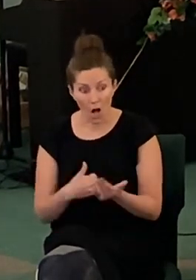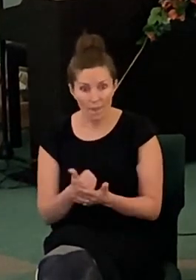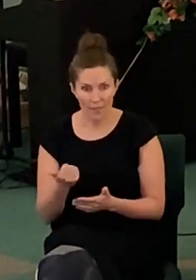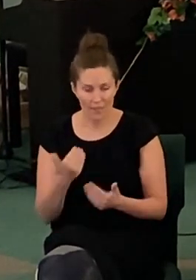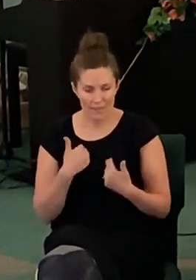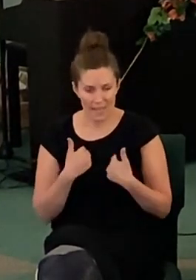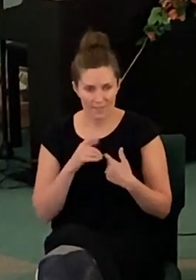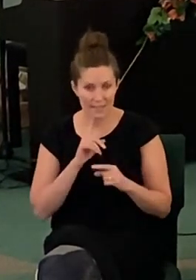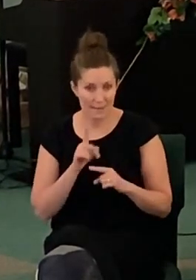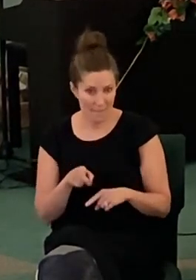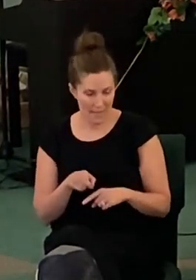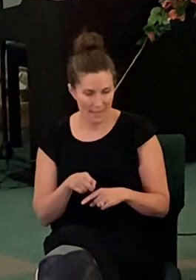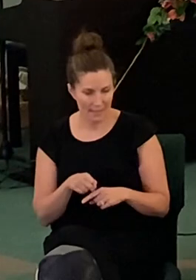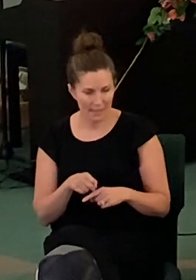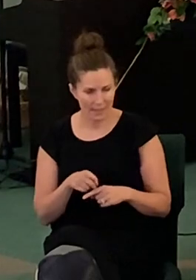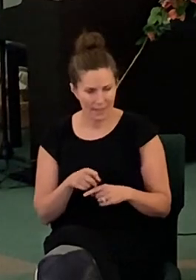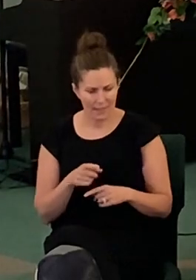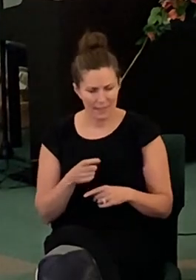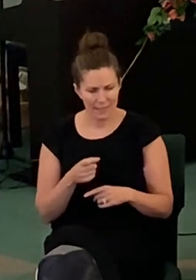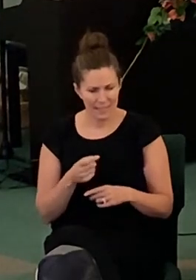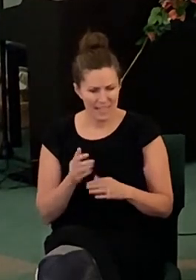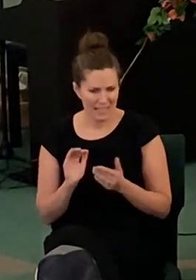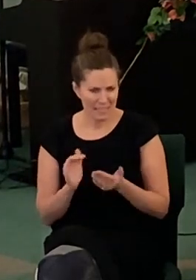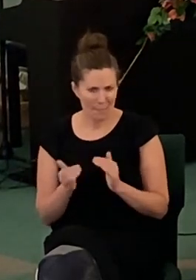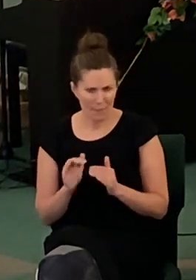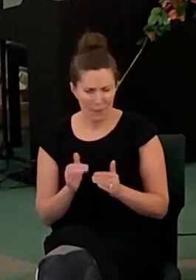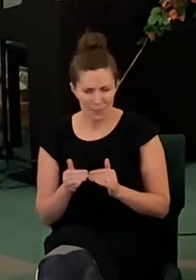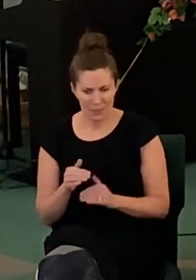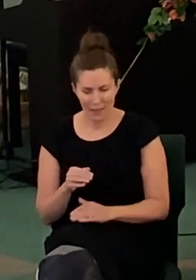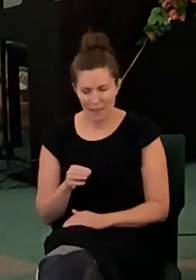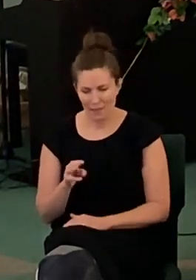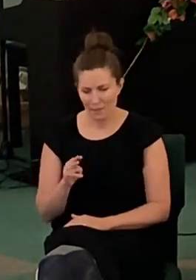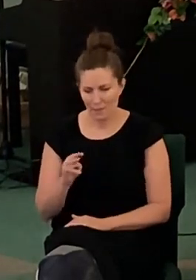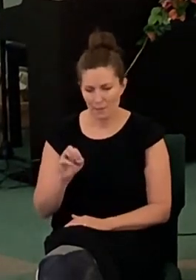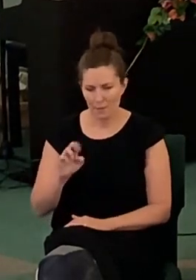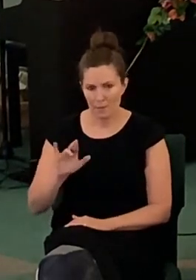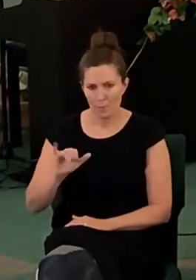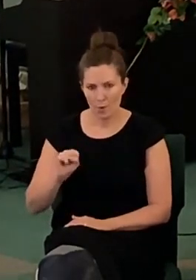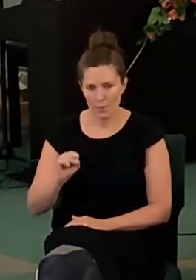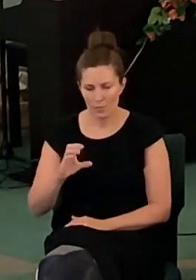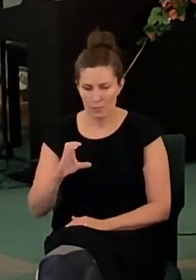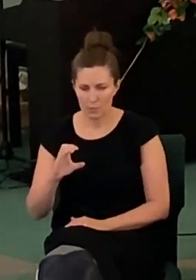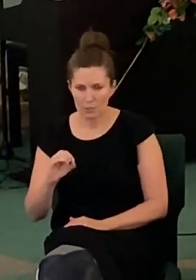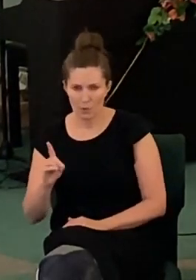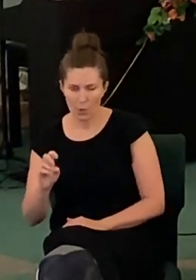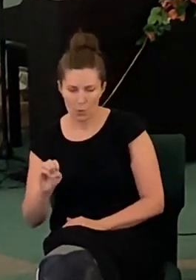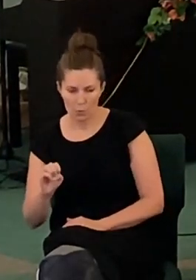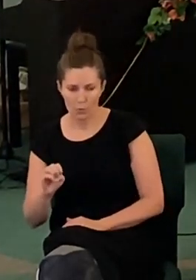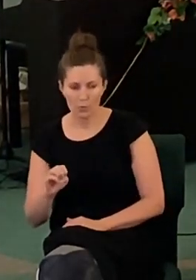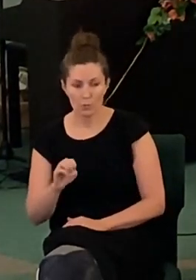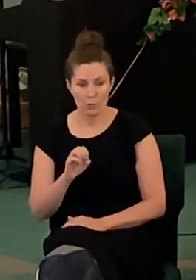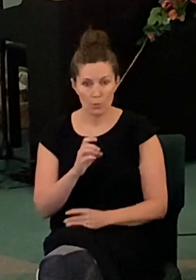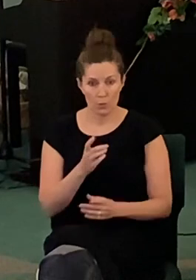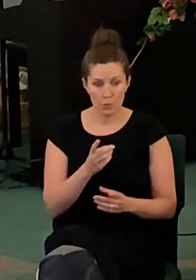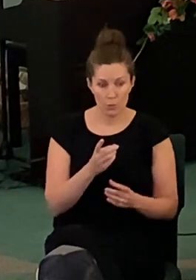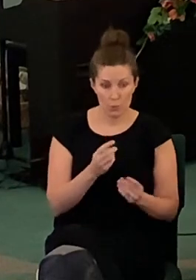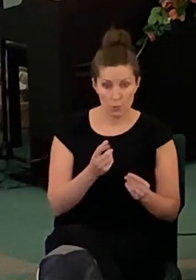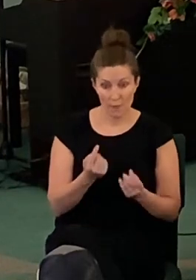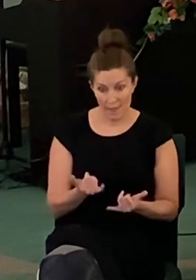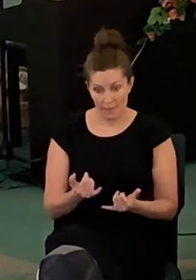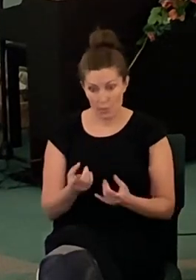It's almost like reading Morse code with the dots and dashes as we go through Peter's letters. He says, do this, do this, do this, do